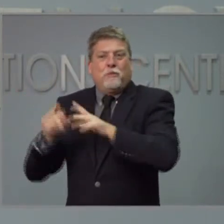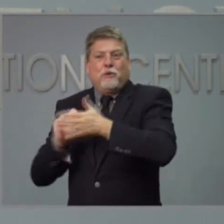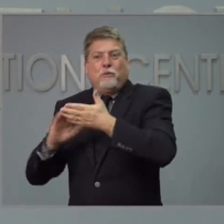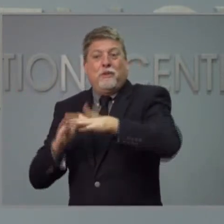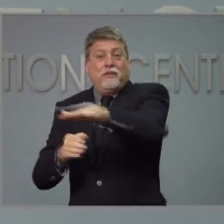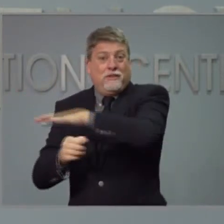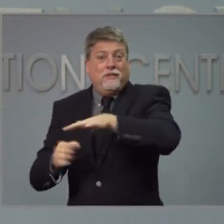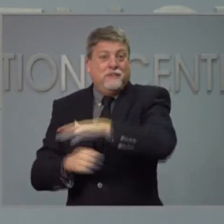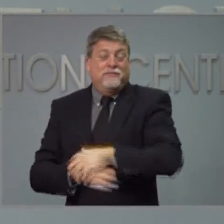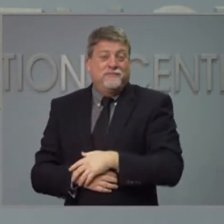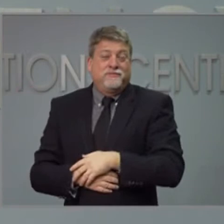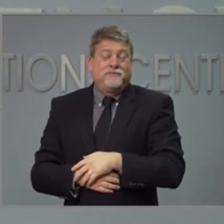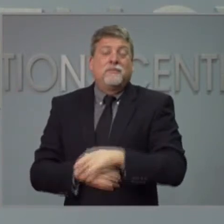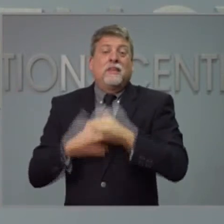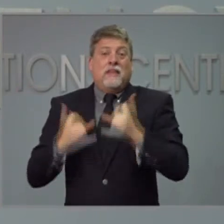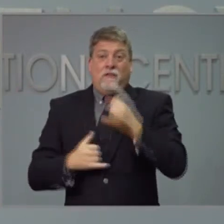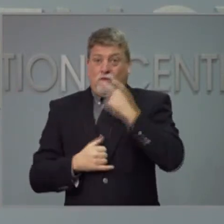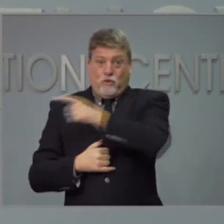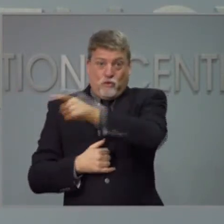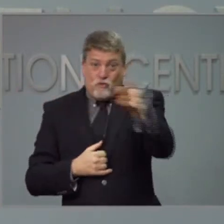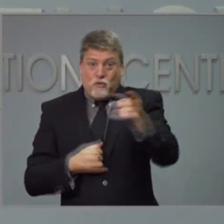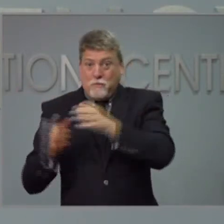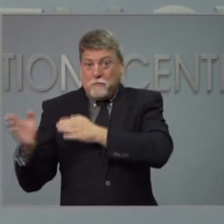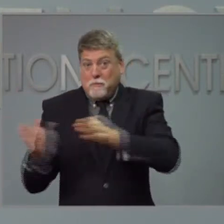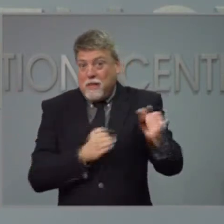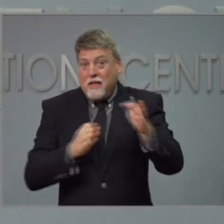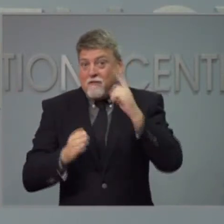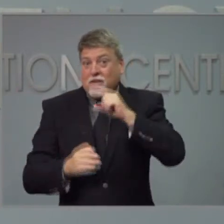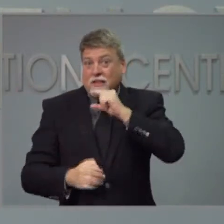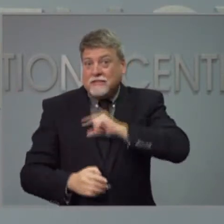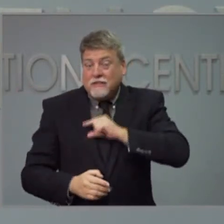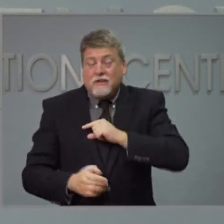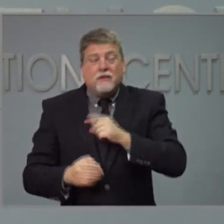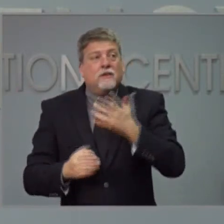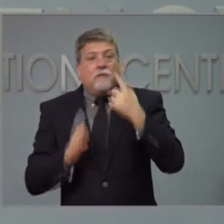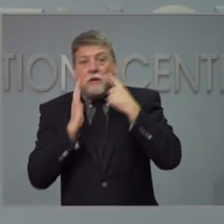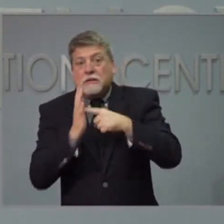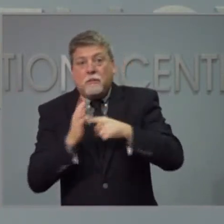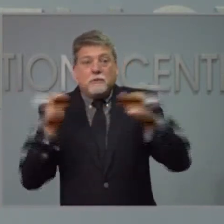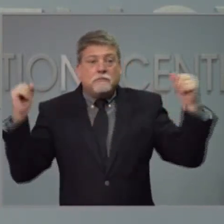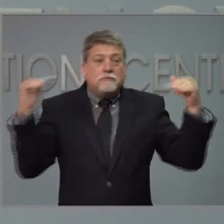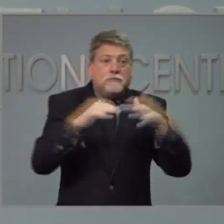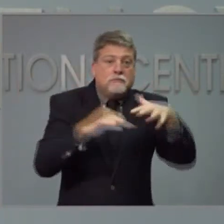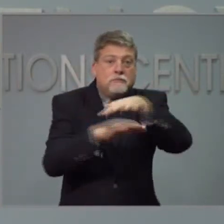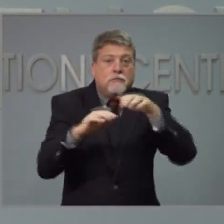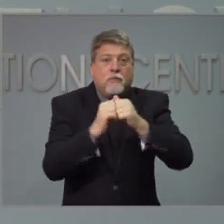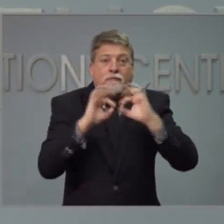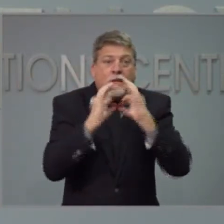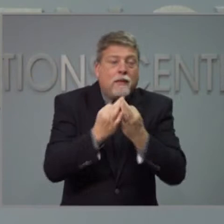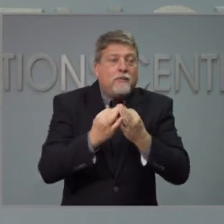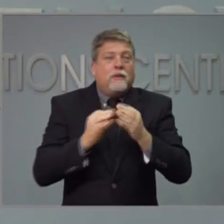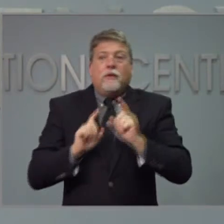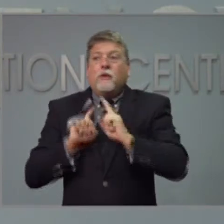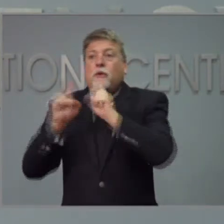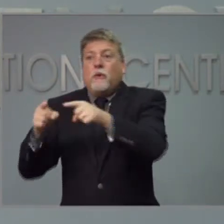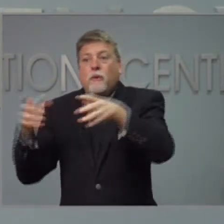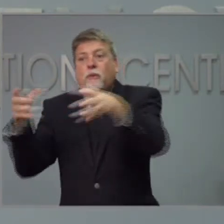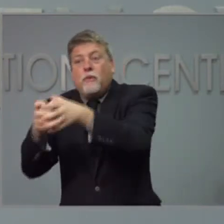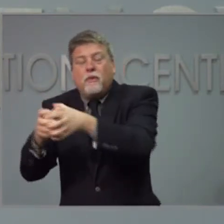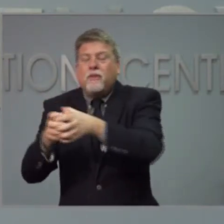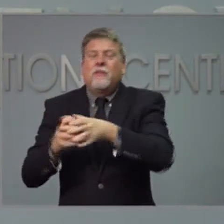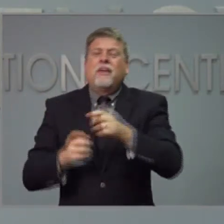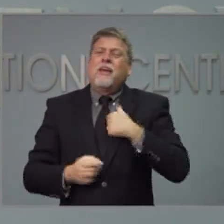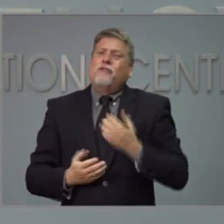travel or gather with people outside of their household for Thanksgiving to get tested for COVID-19 about 3 or